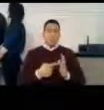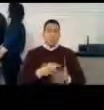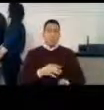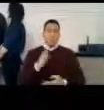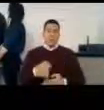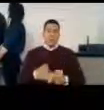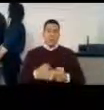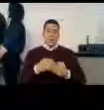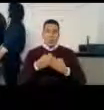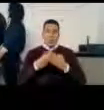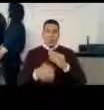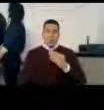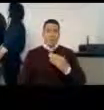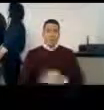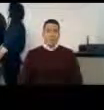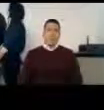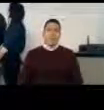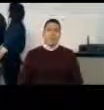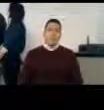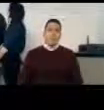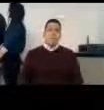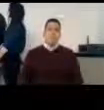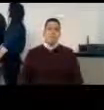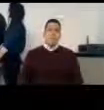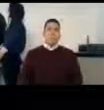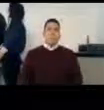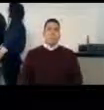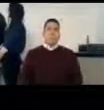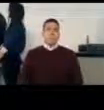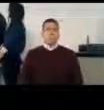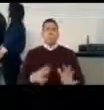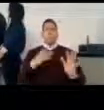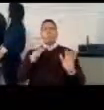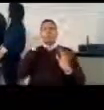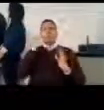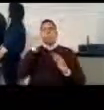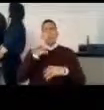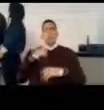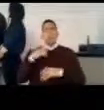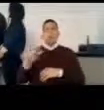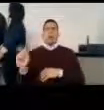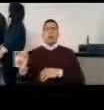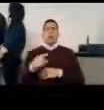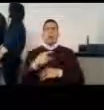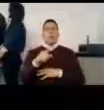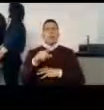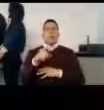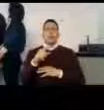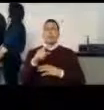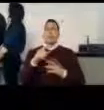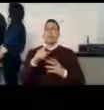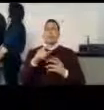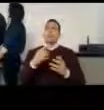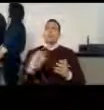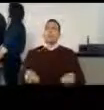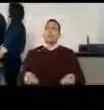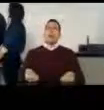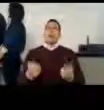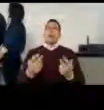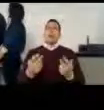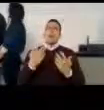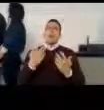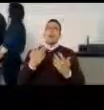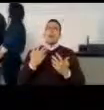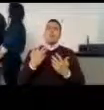ends. Would you agree with that? I mean, if I asked to raise hands today of how much it takes